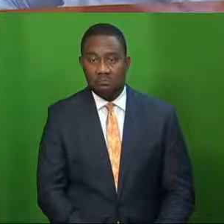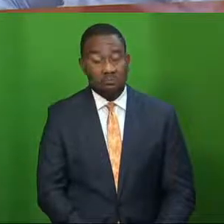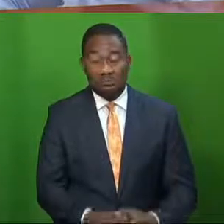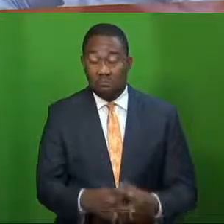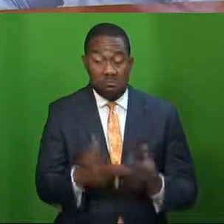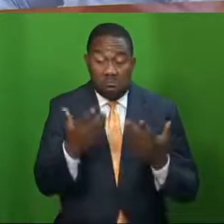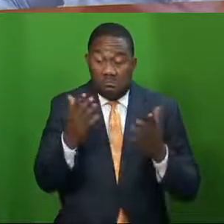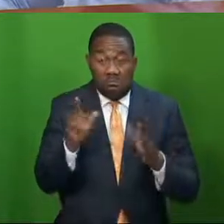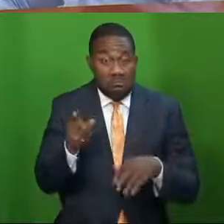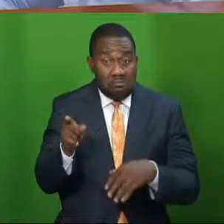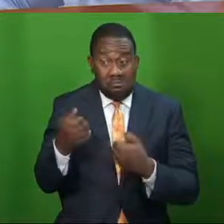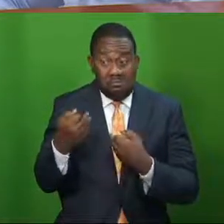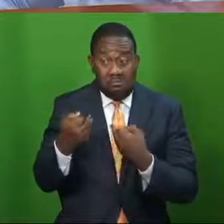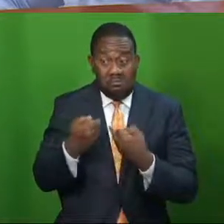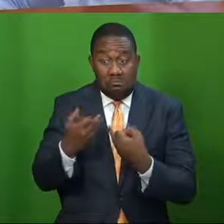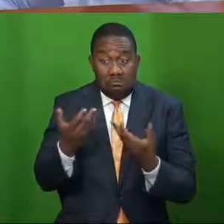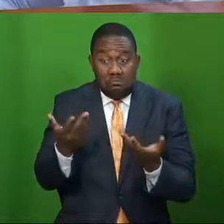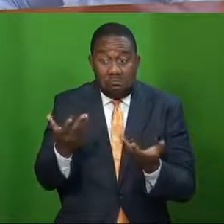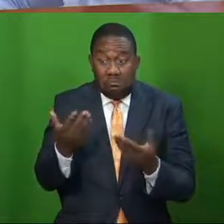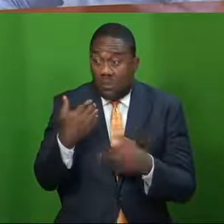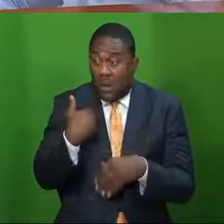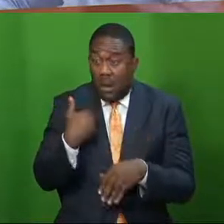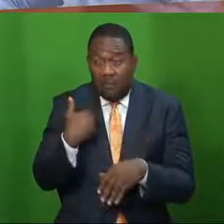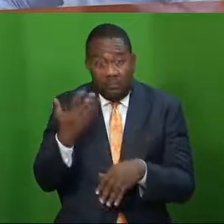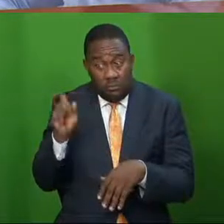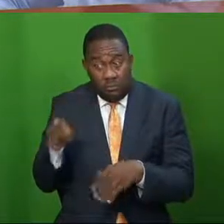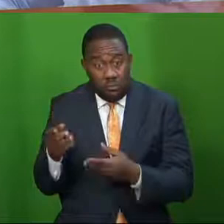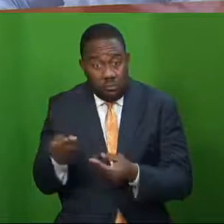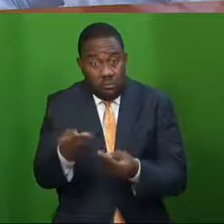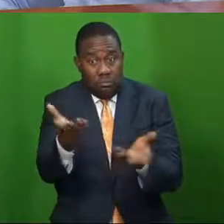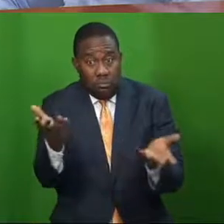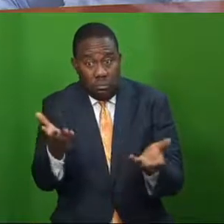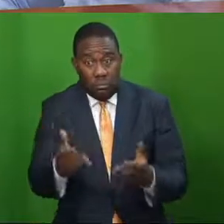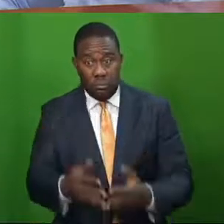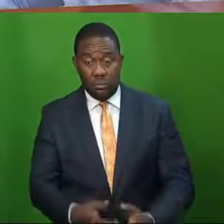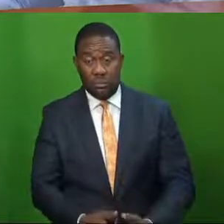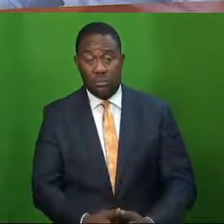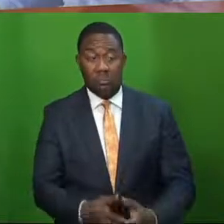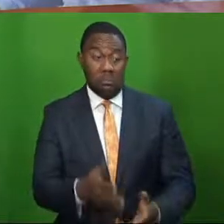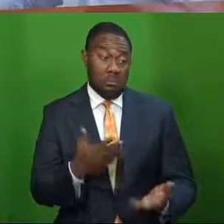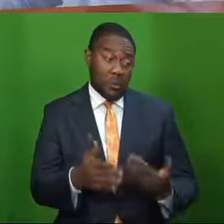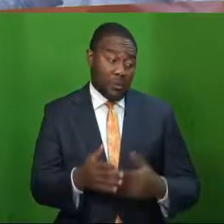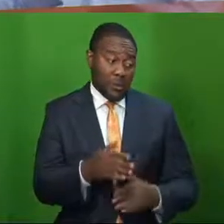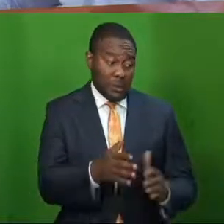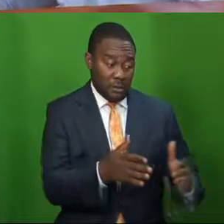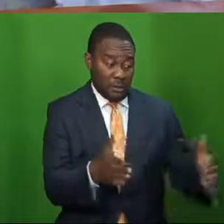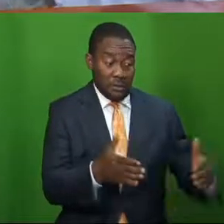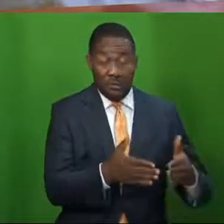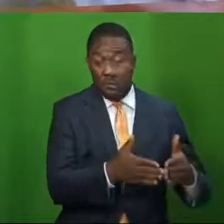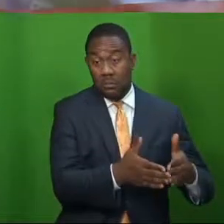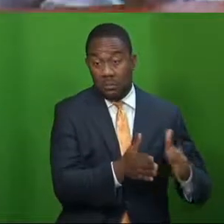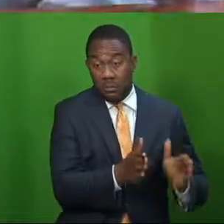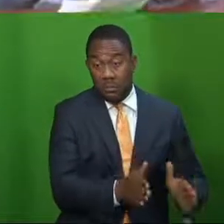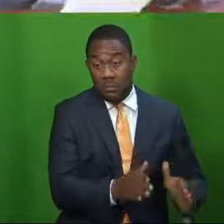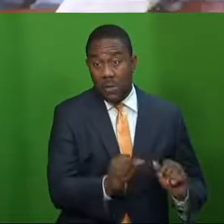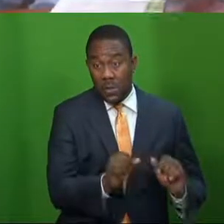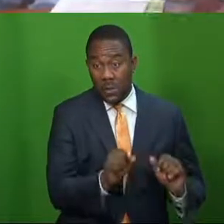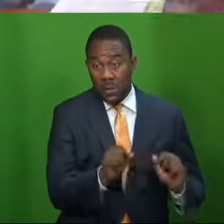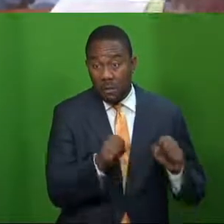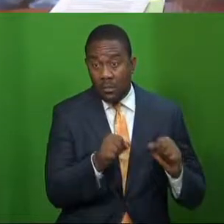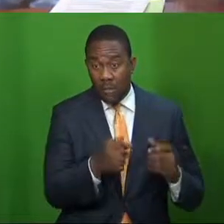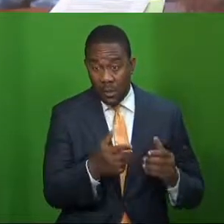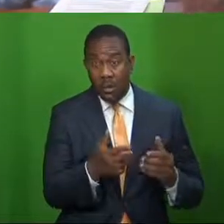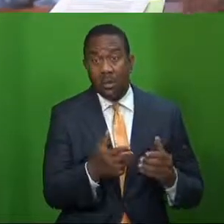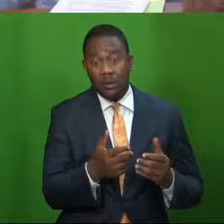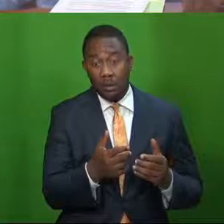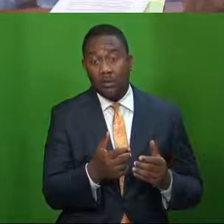explanation for this development. If the majority leader can offer some guidance in reference